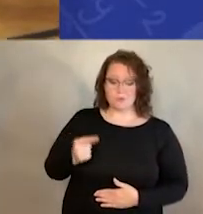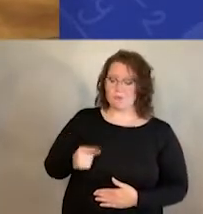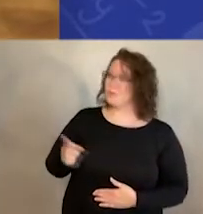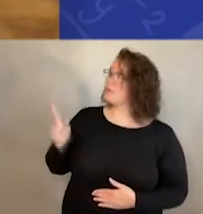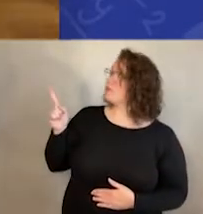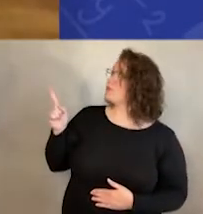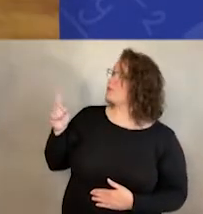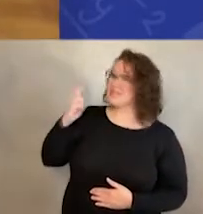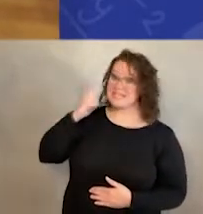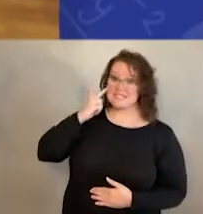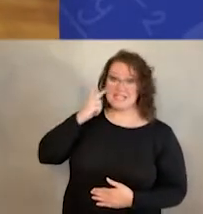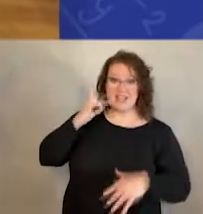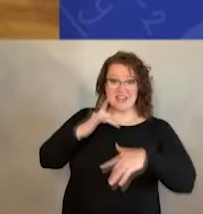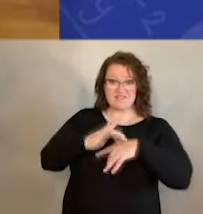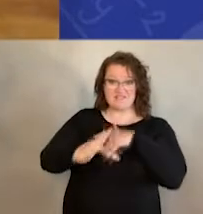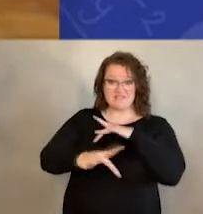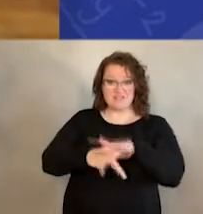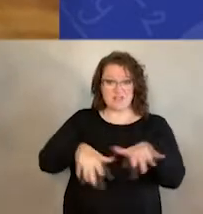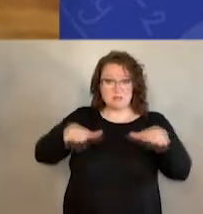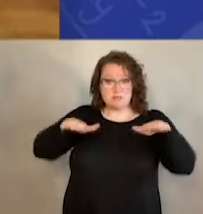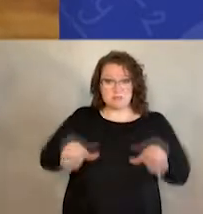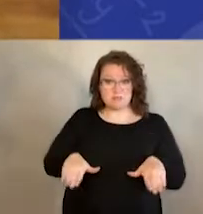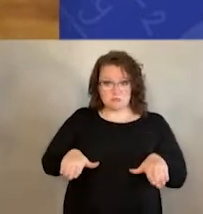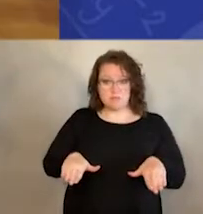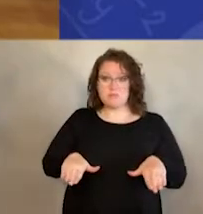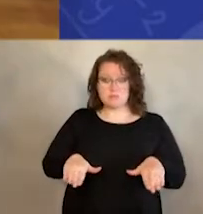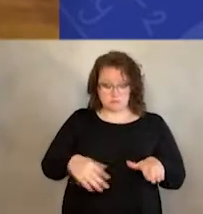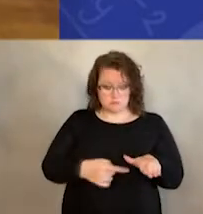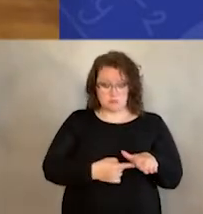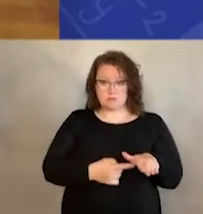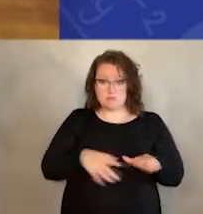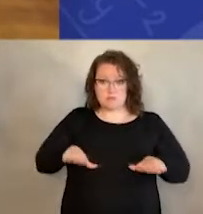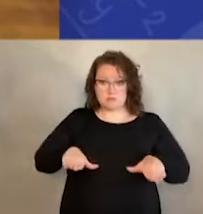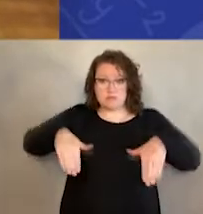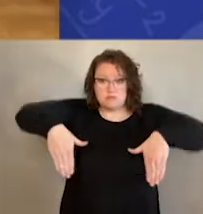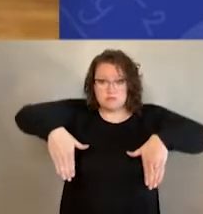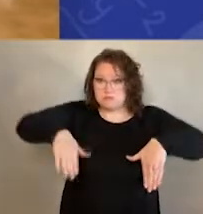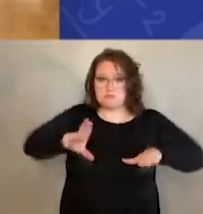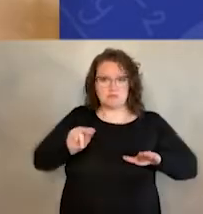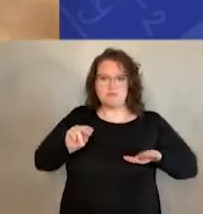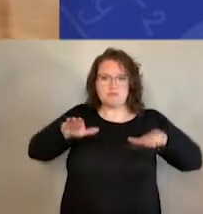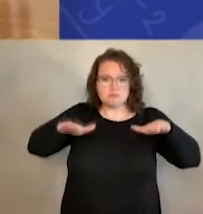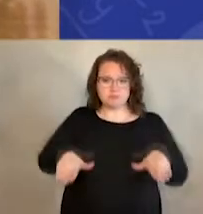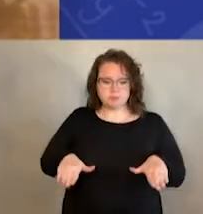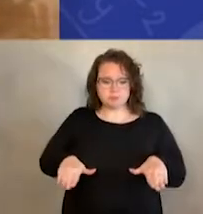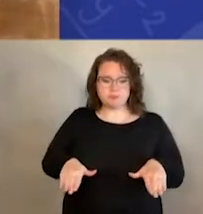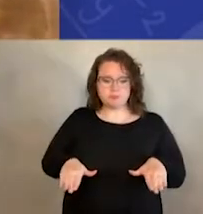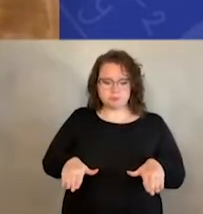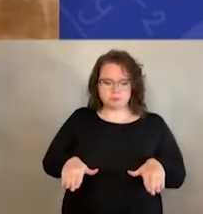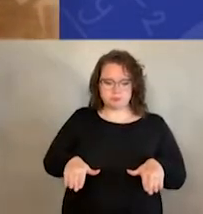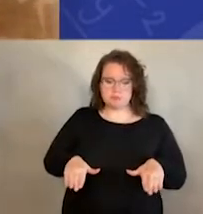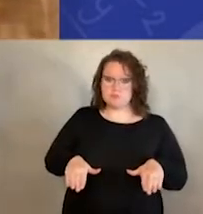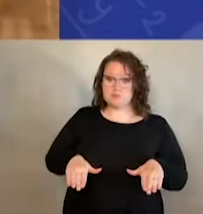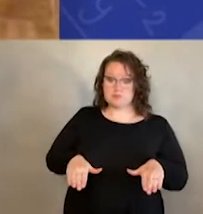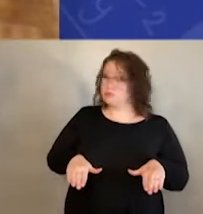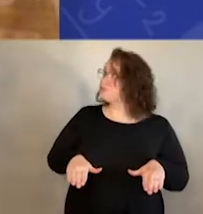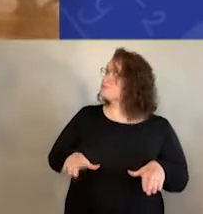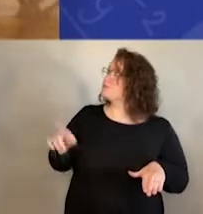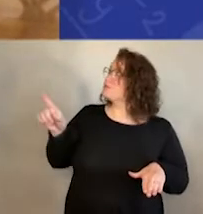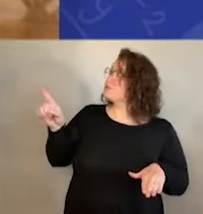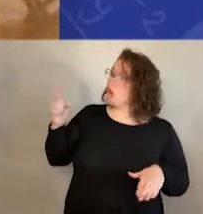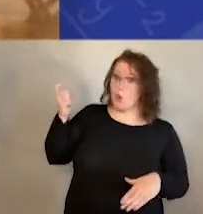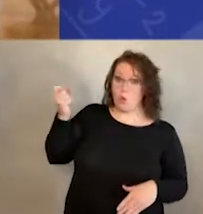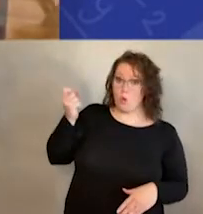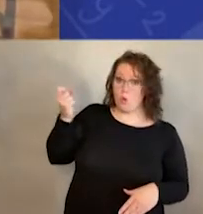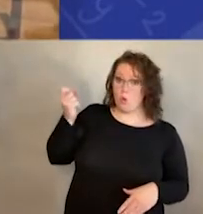she's going to take her feet, keep those feet flat, try to keep her heels on the floor. Her hands are flat just like they were for the child's pose. She's